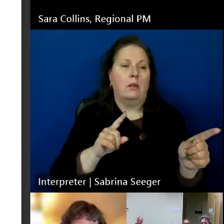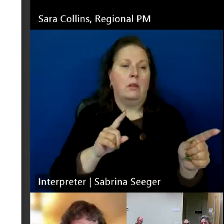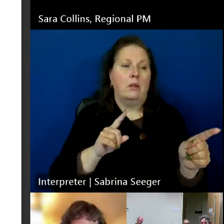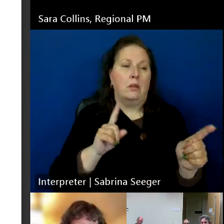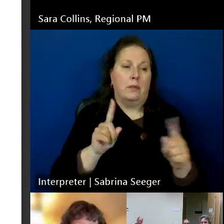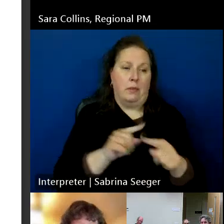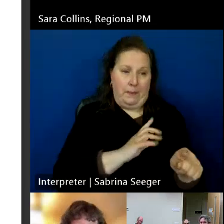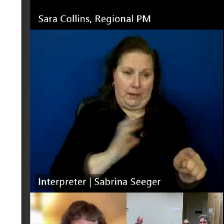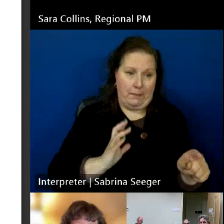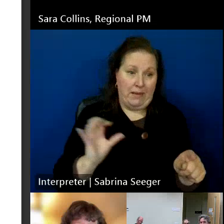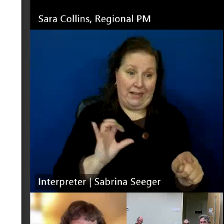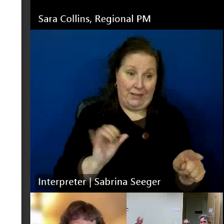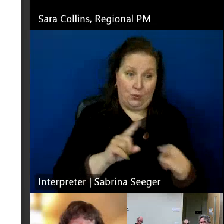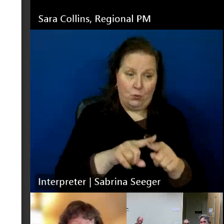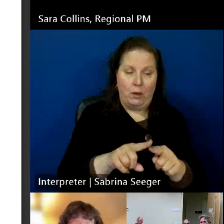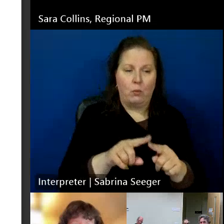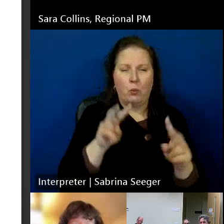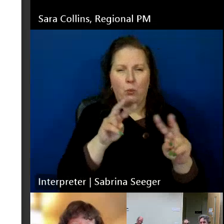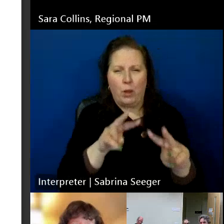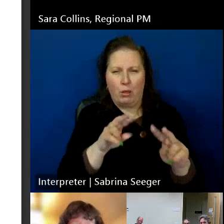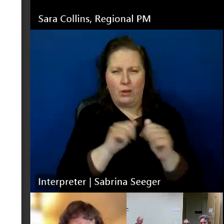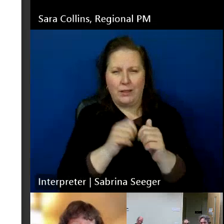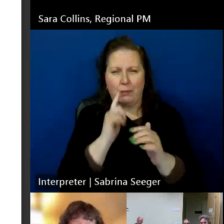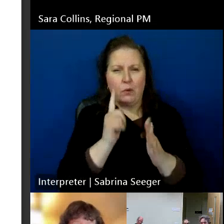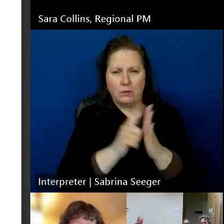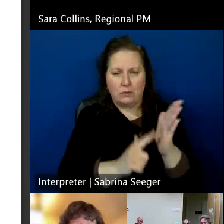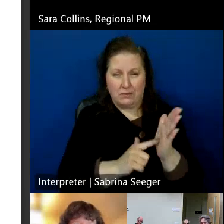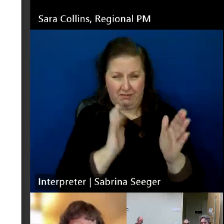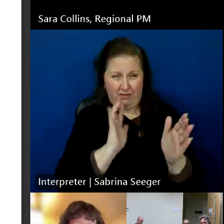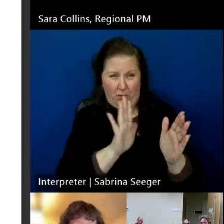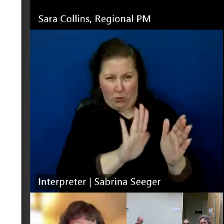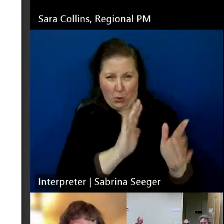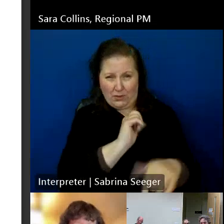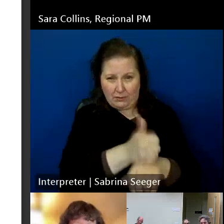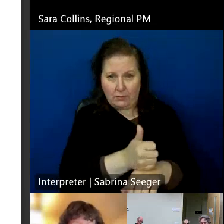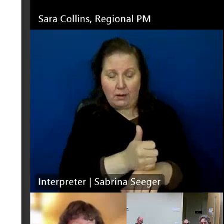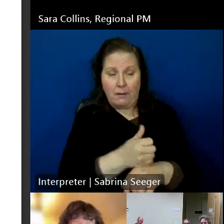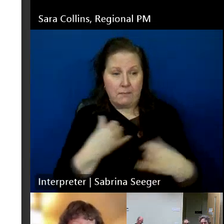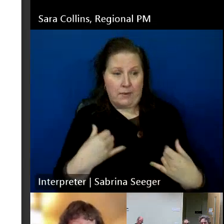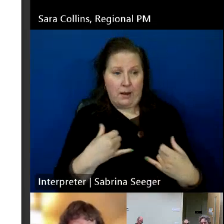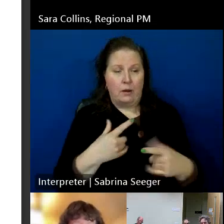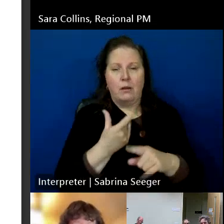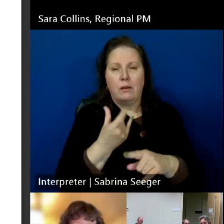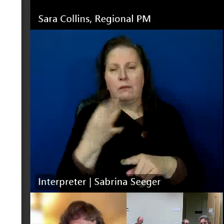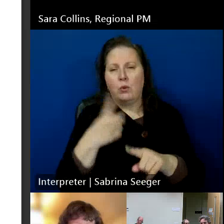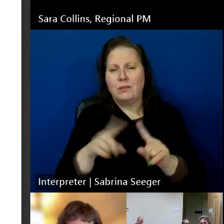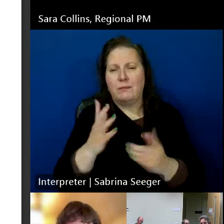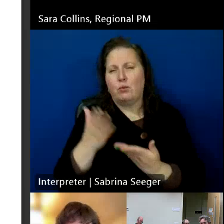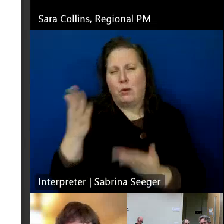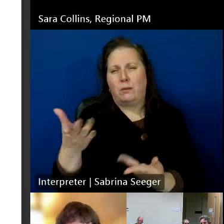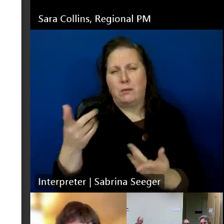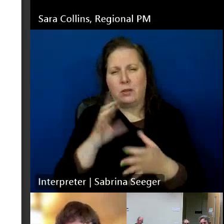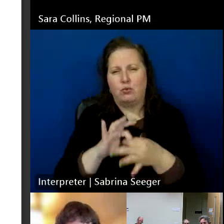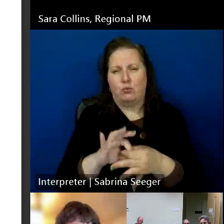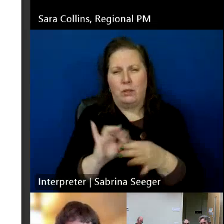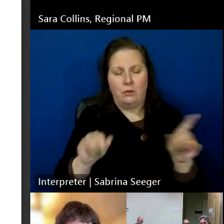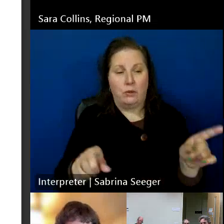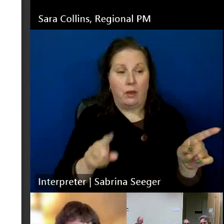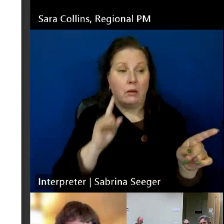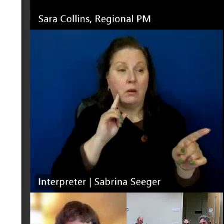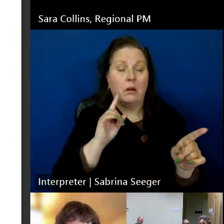did take a look at the statutes governing the plan in and of themselves. We had a few different recommendations. One,